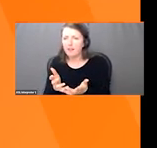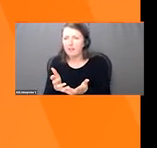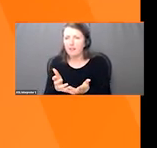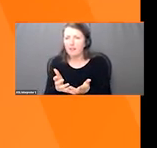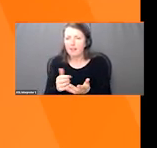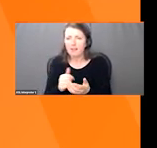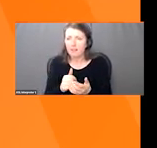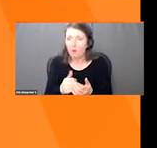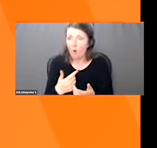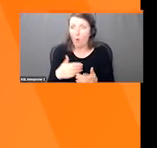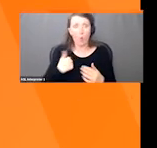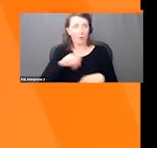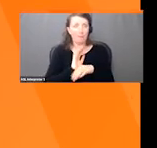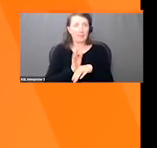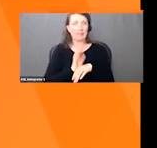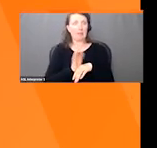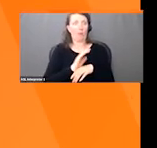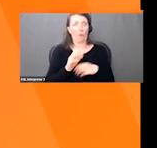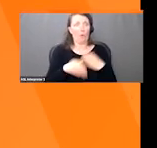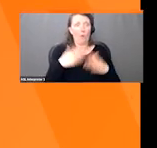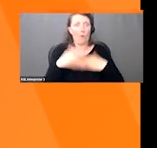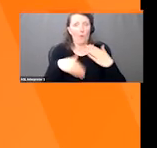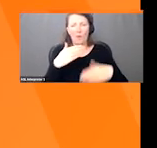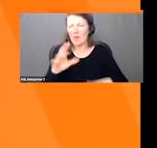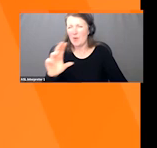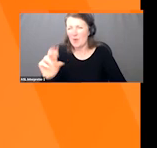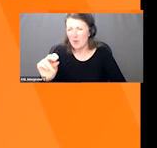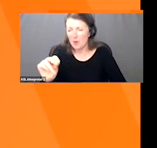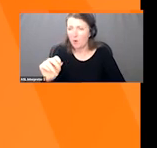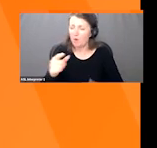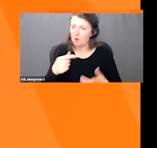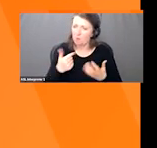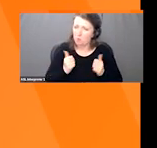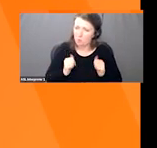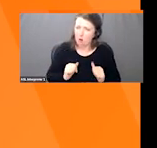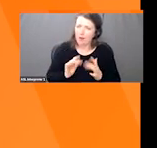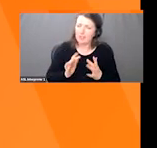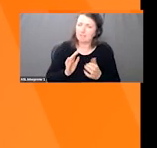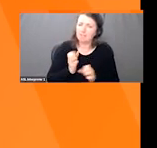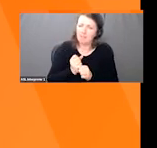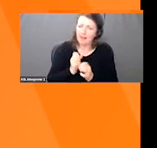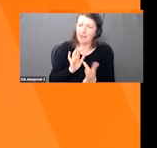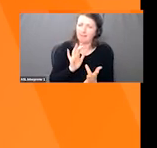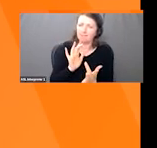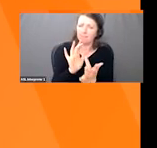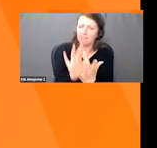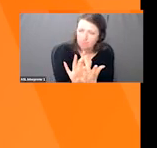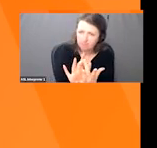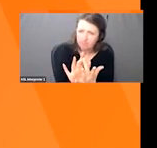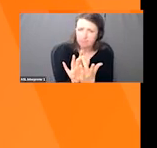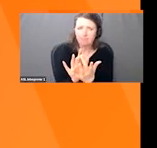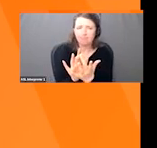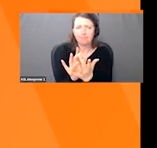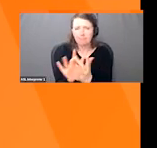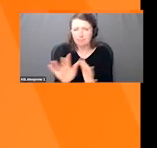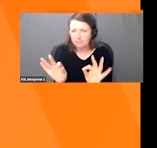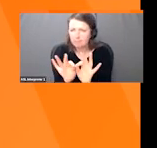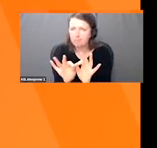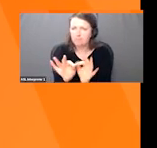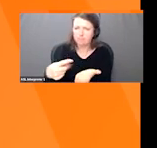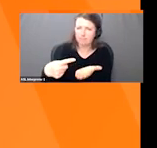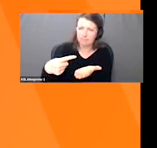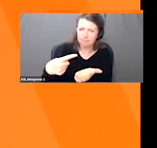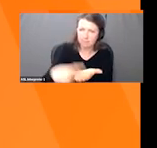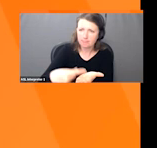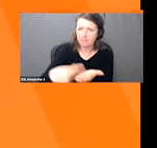is a professional network where I'm trying to interact with other people, and actually either connect with